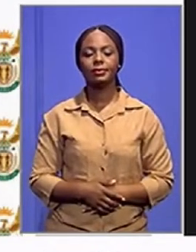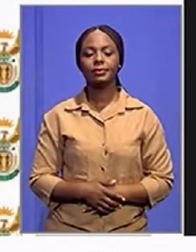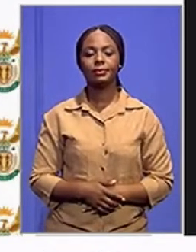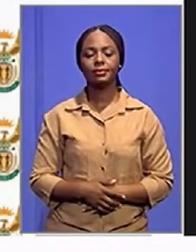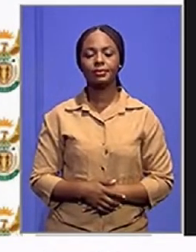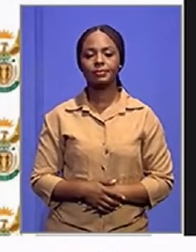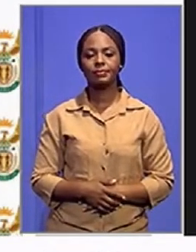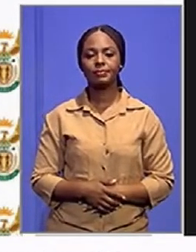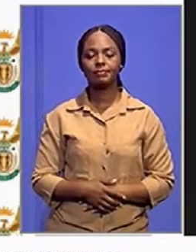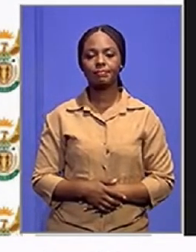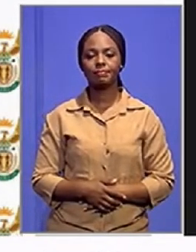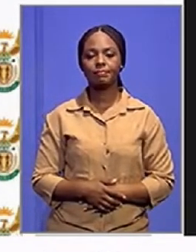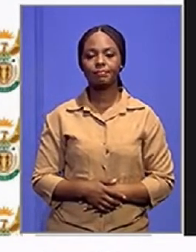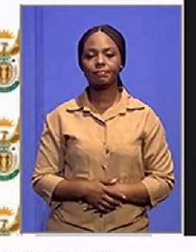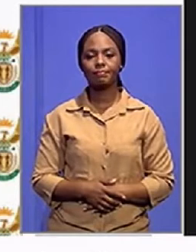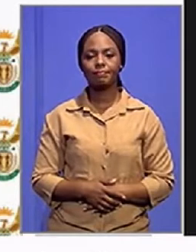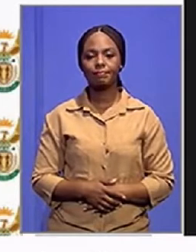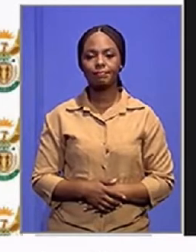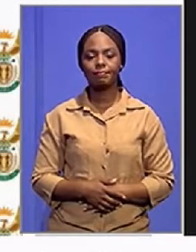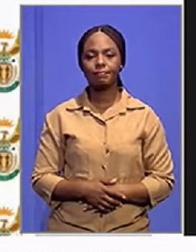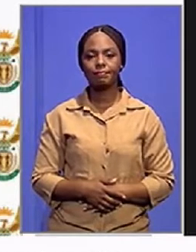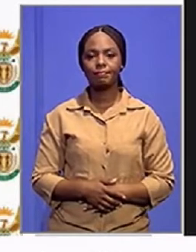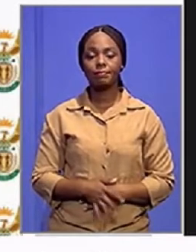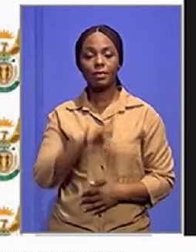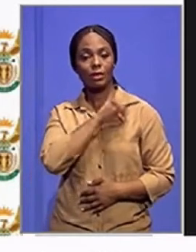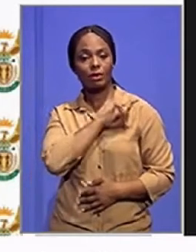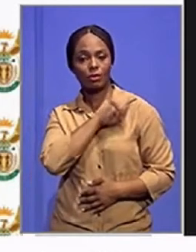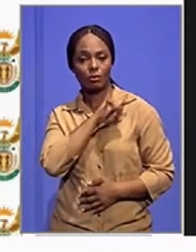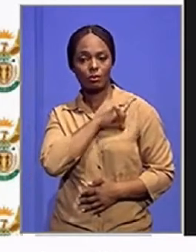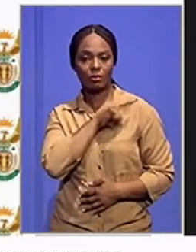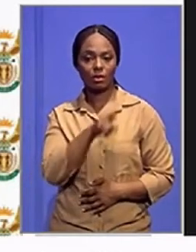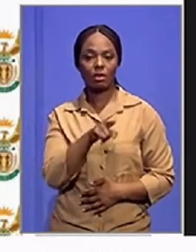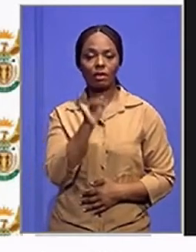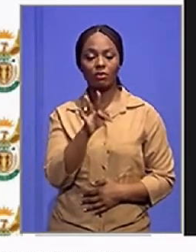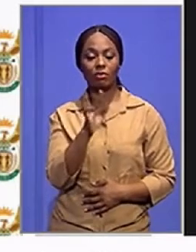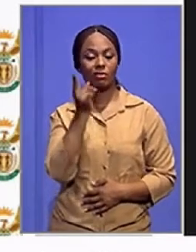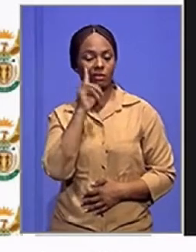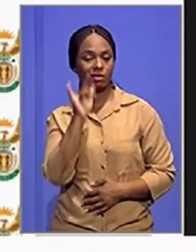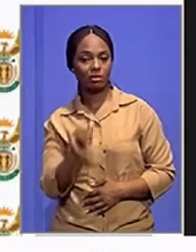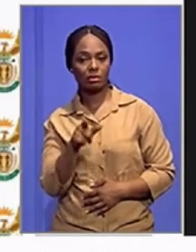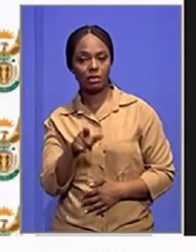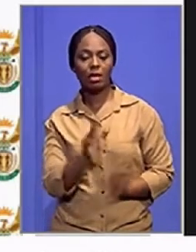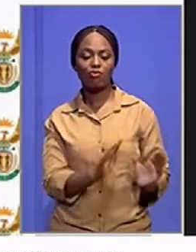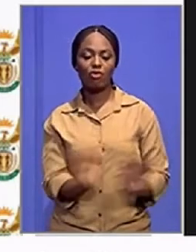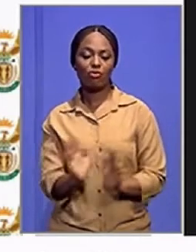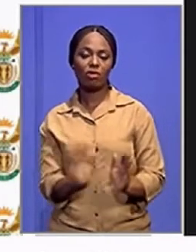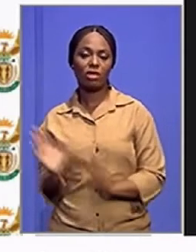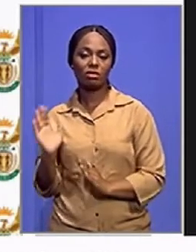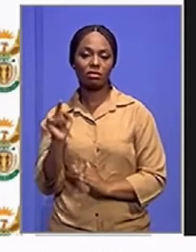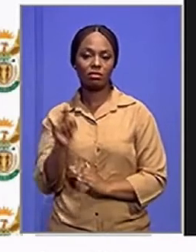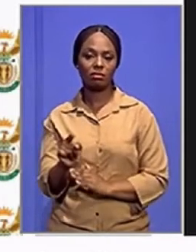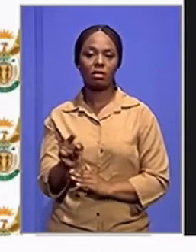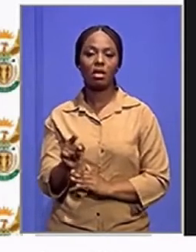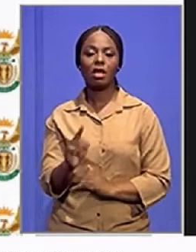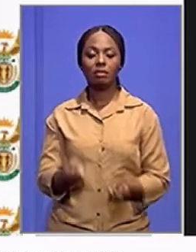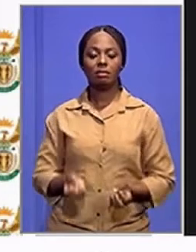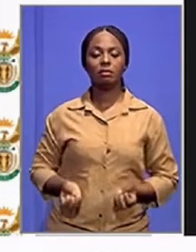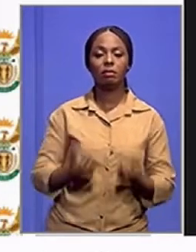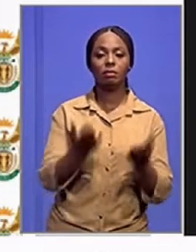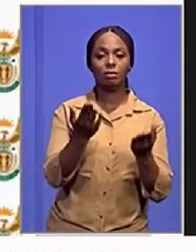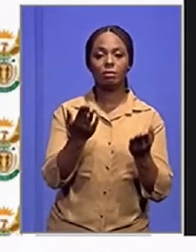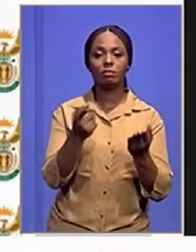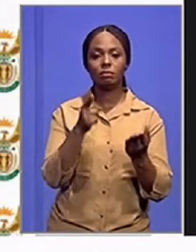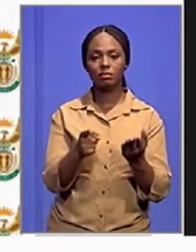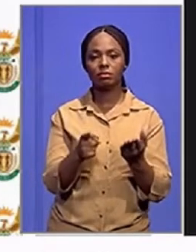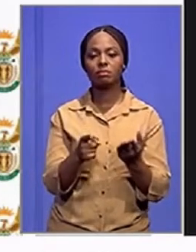that is why when you look at the preparation in terms of supply and in terms of supply